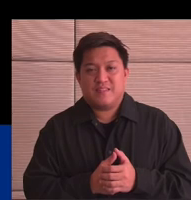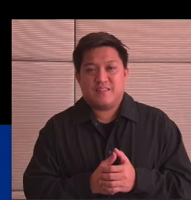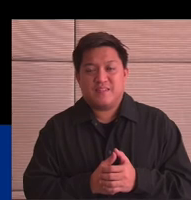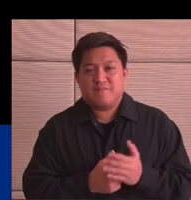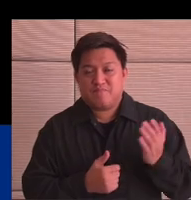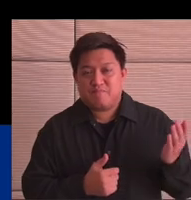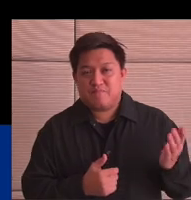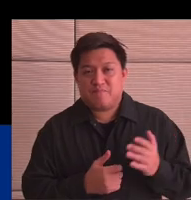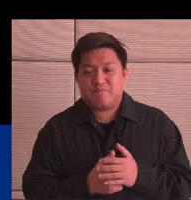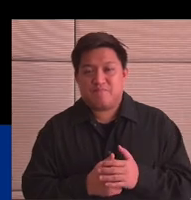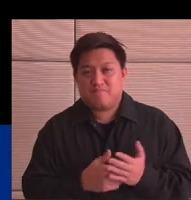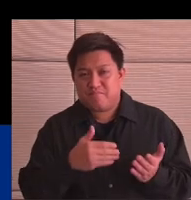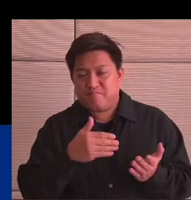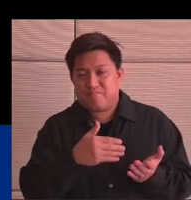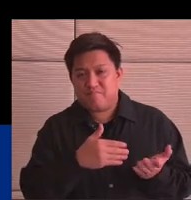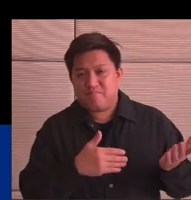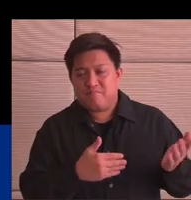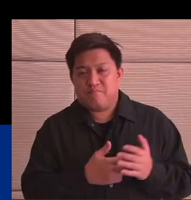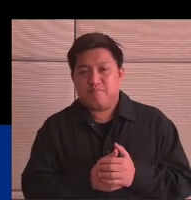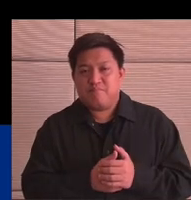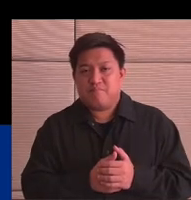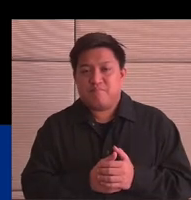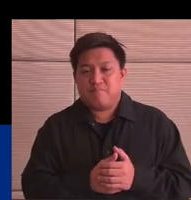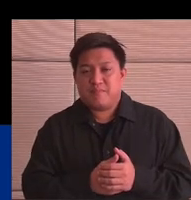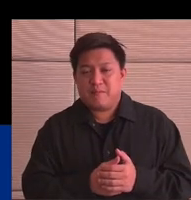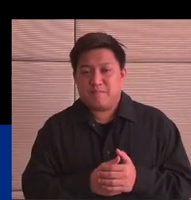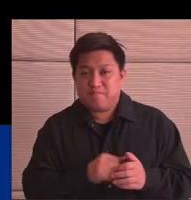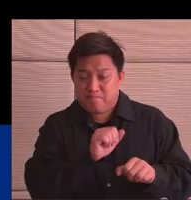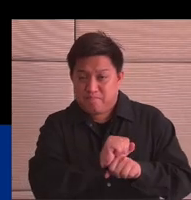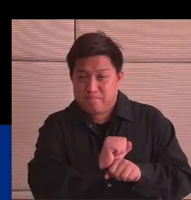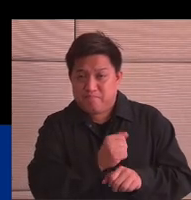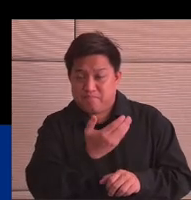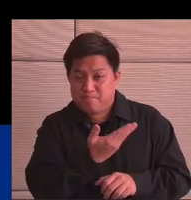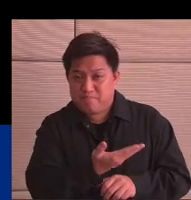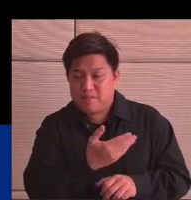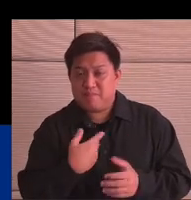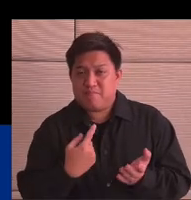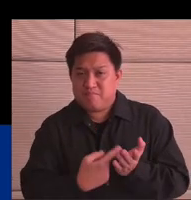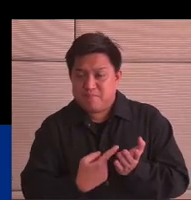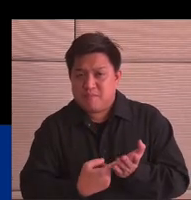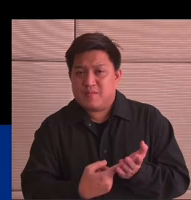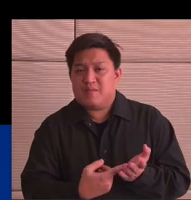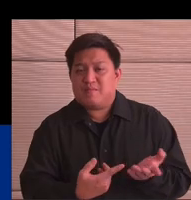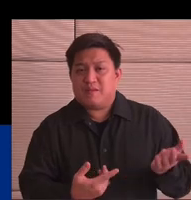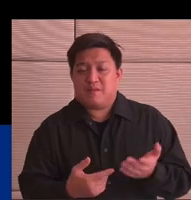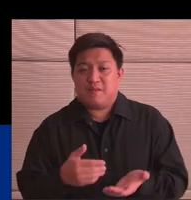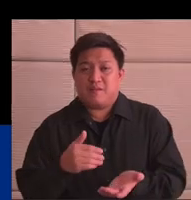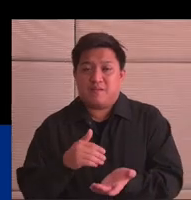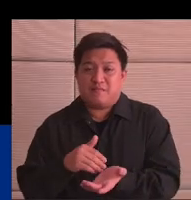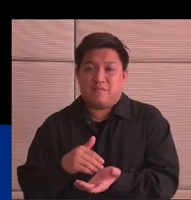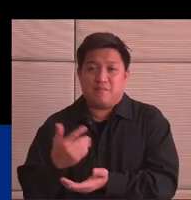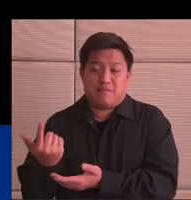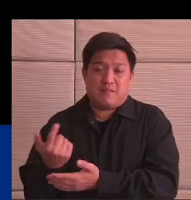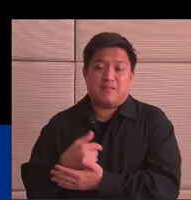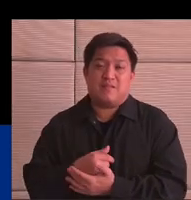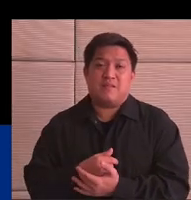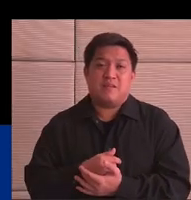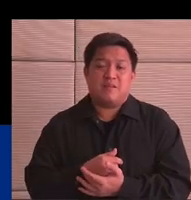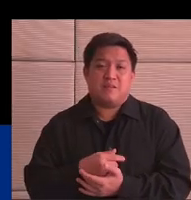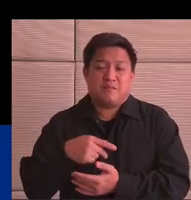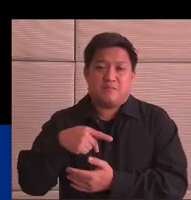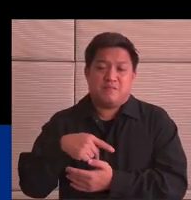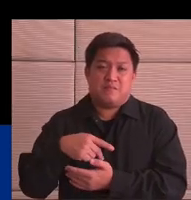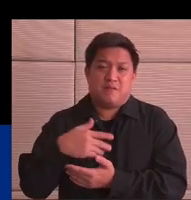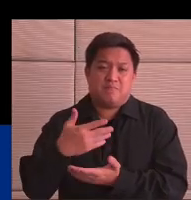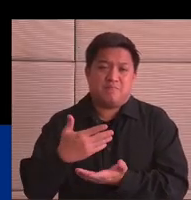Essentially to, again, with the task of being a discussant to Dr. Valyasindi, well,